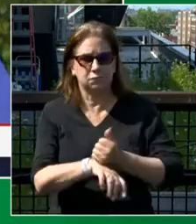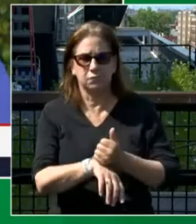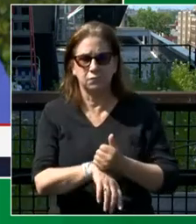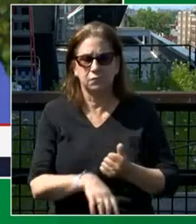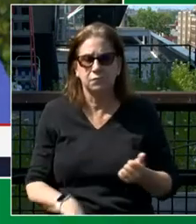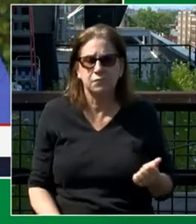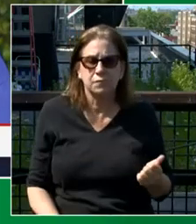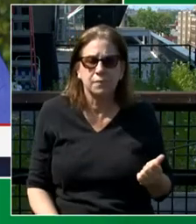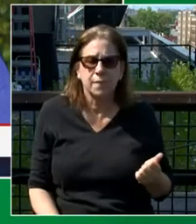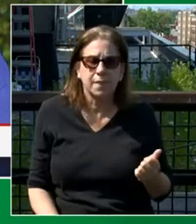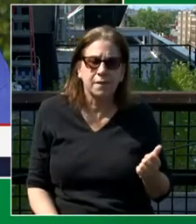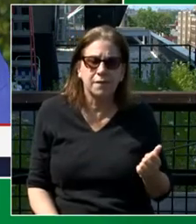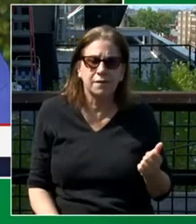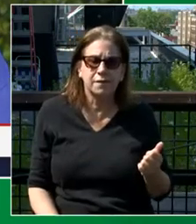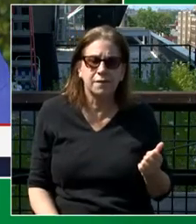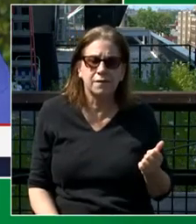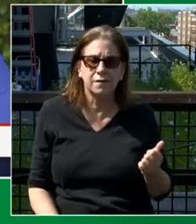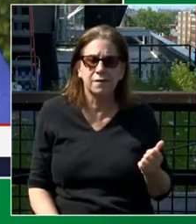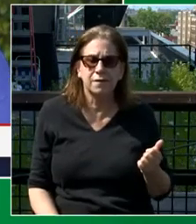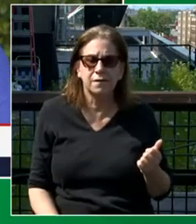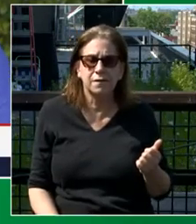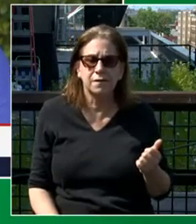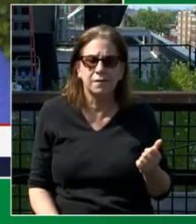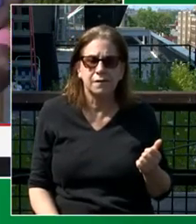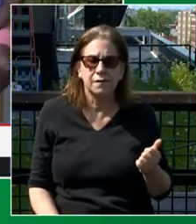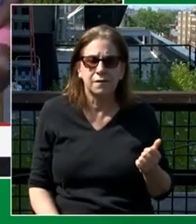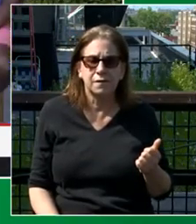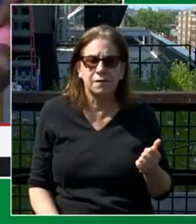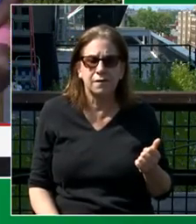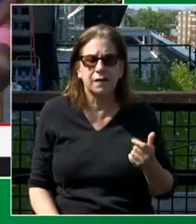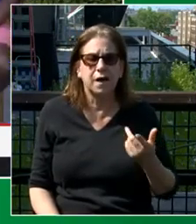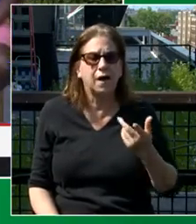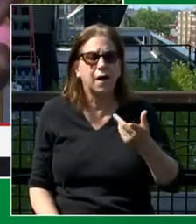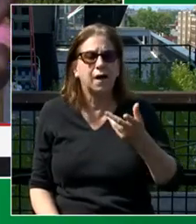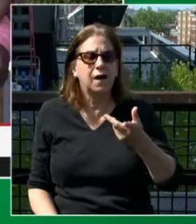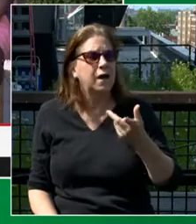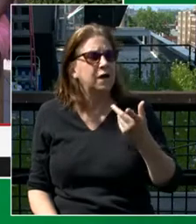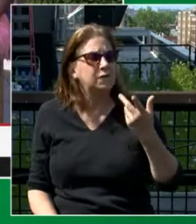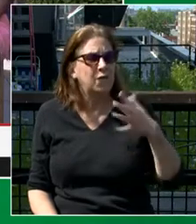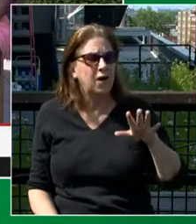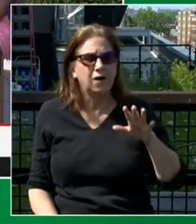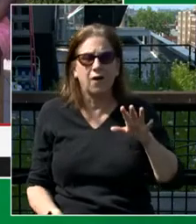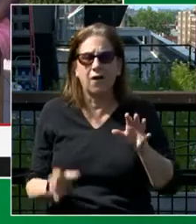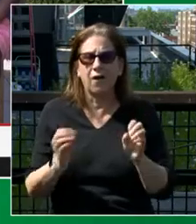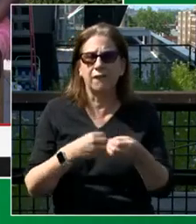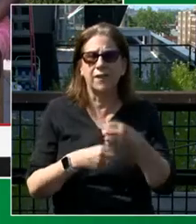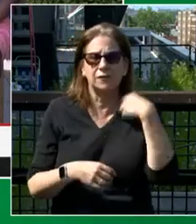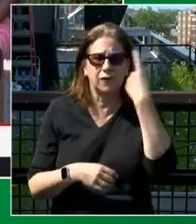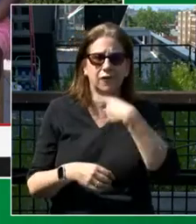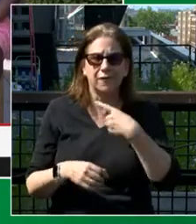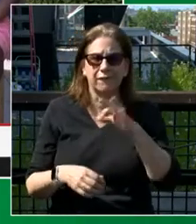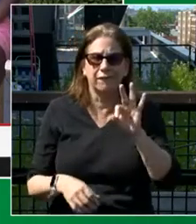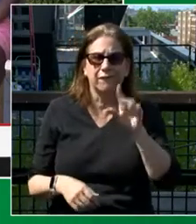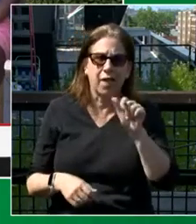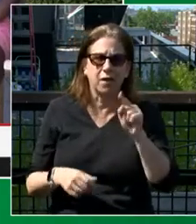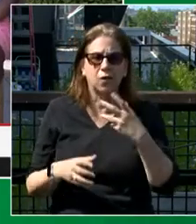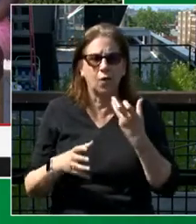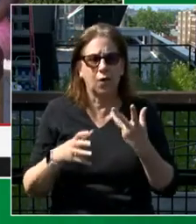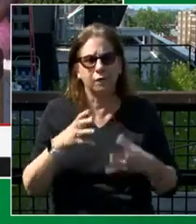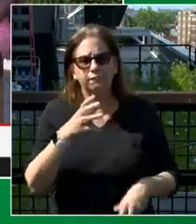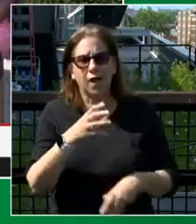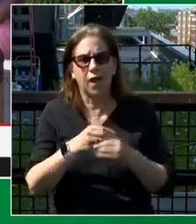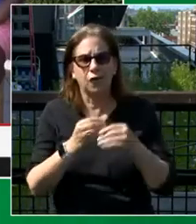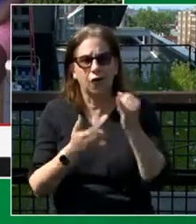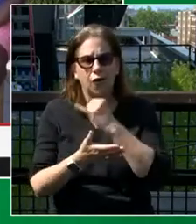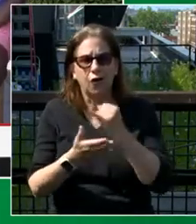order to make that happen. So that's kind of what we are. And so how important is it to have people wanting to meet again? And